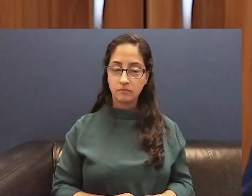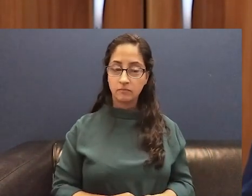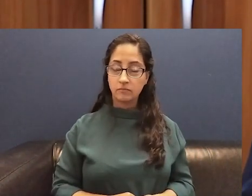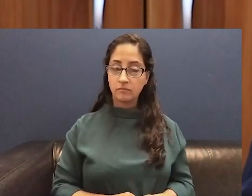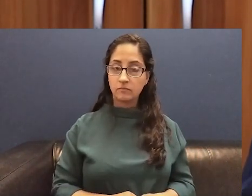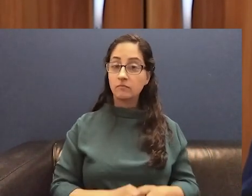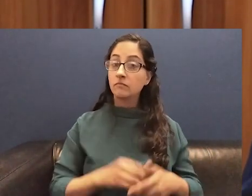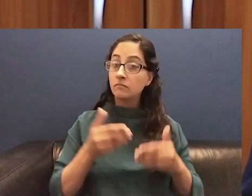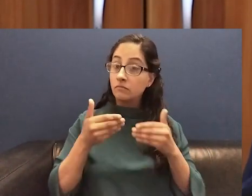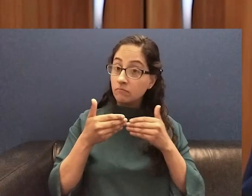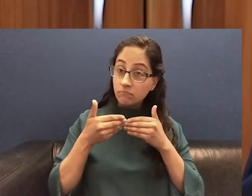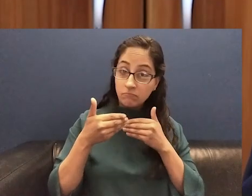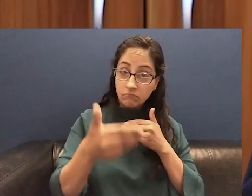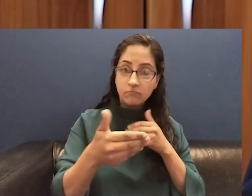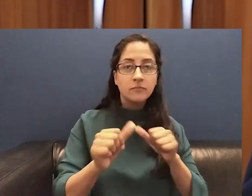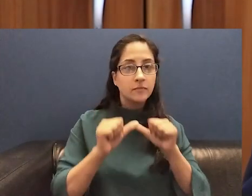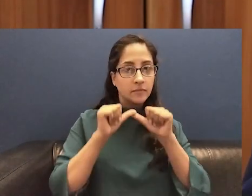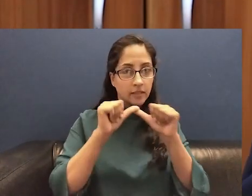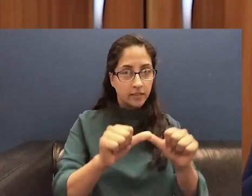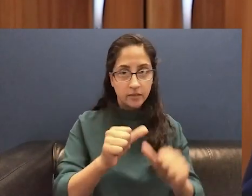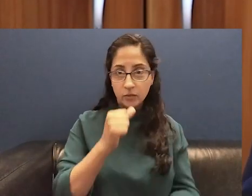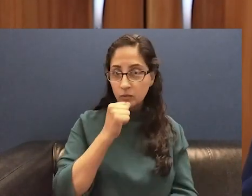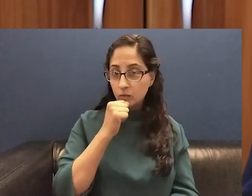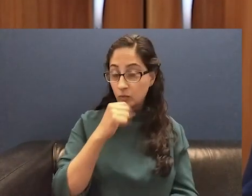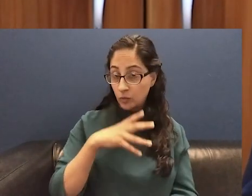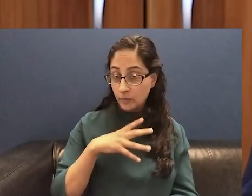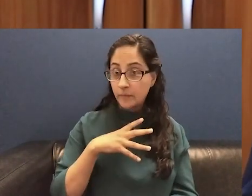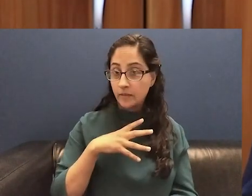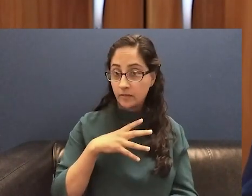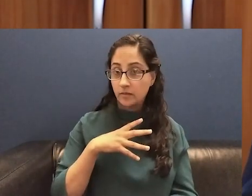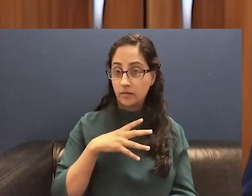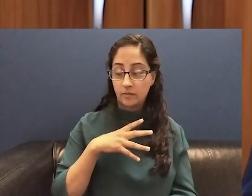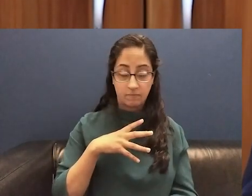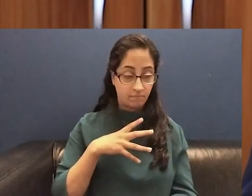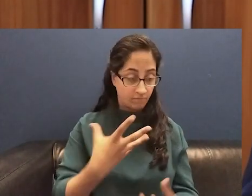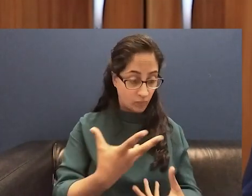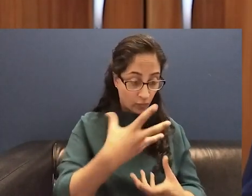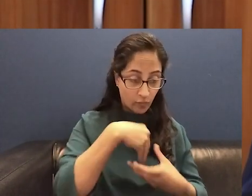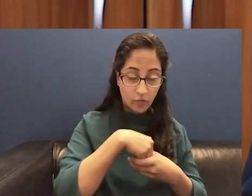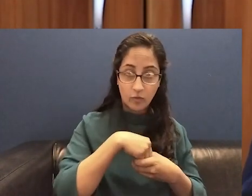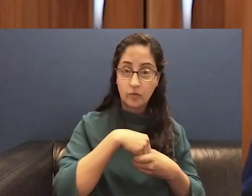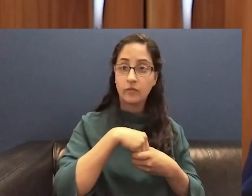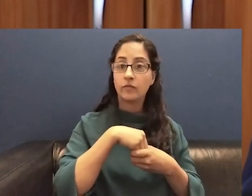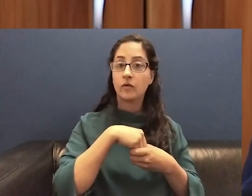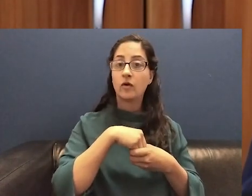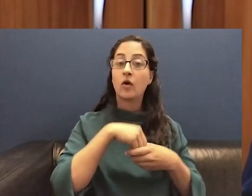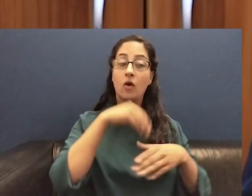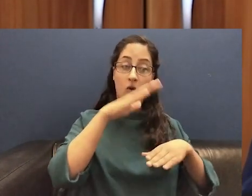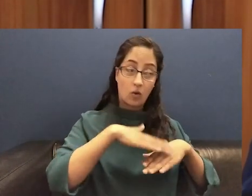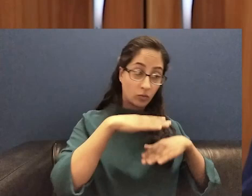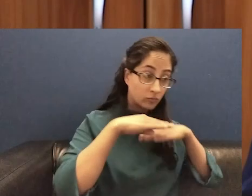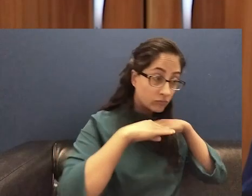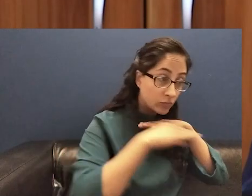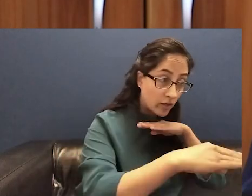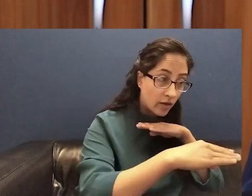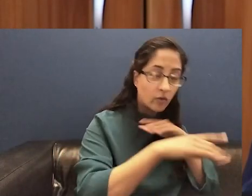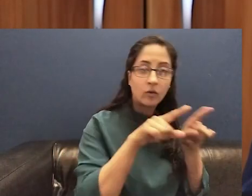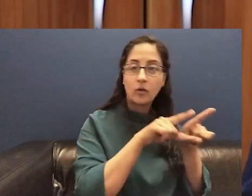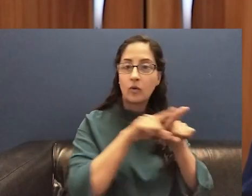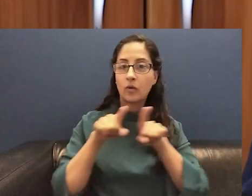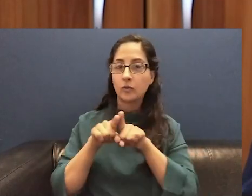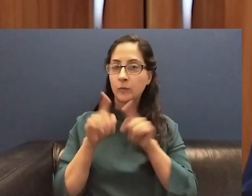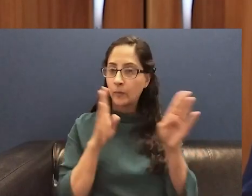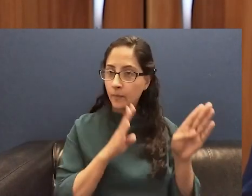to the center of decision making, joint planning, and